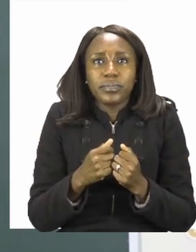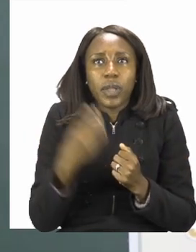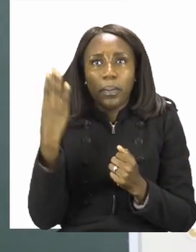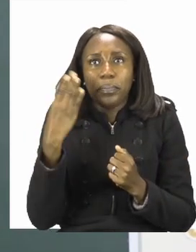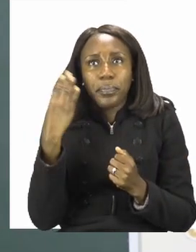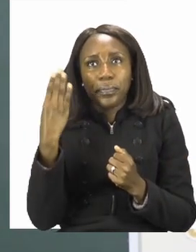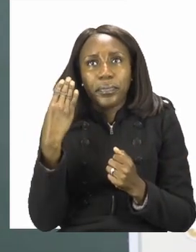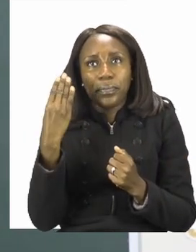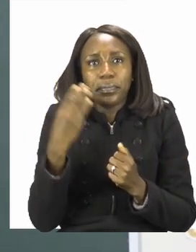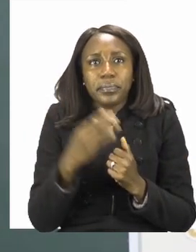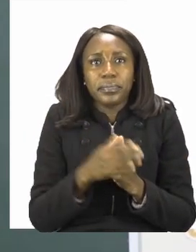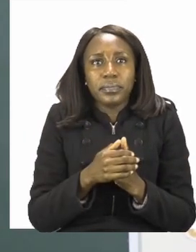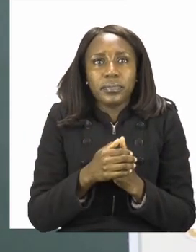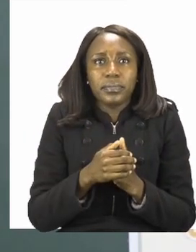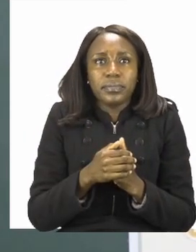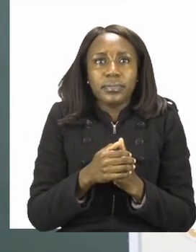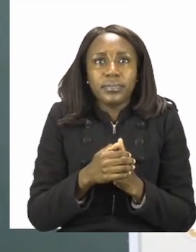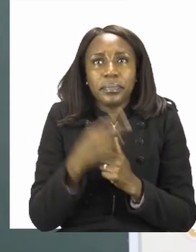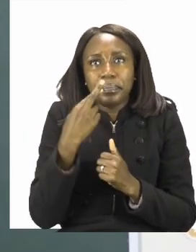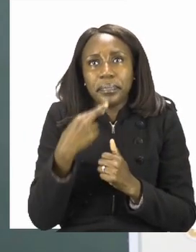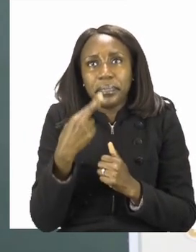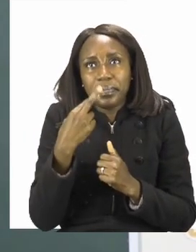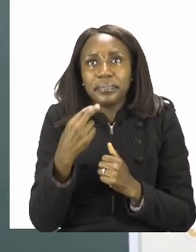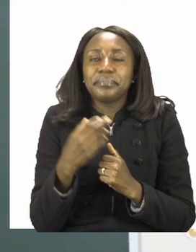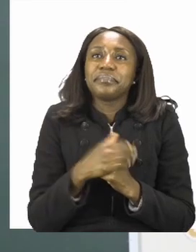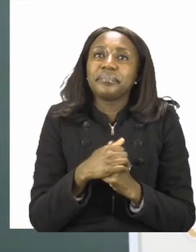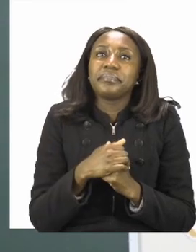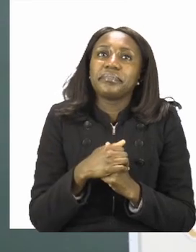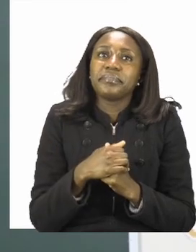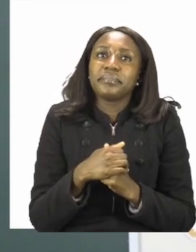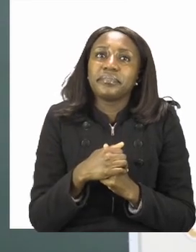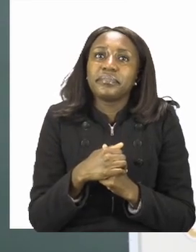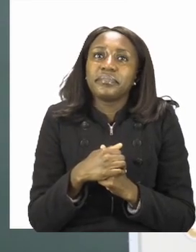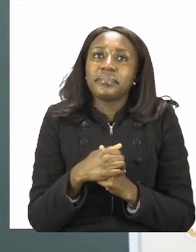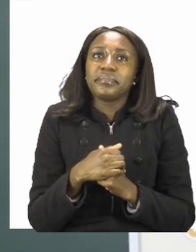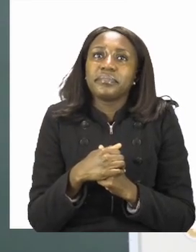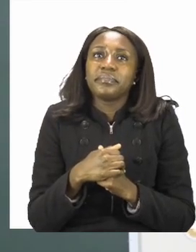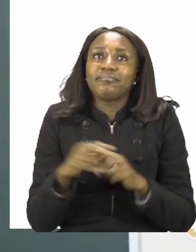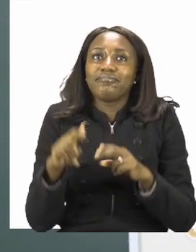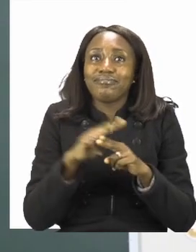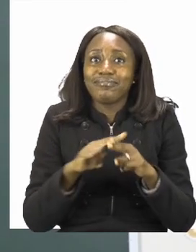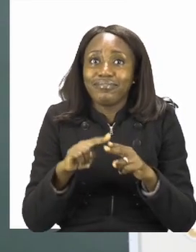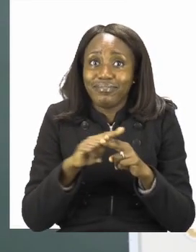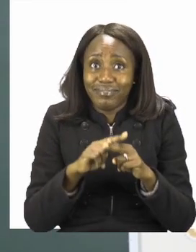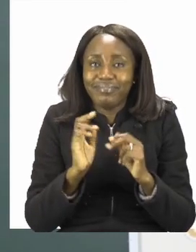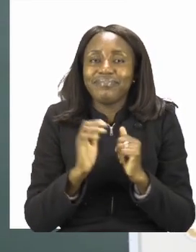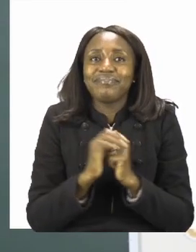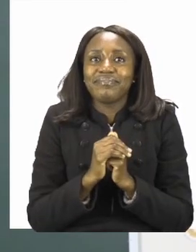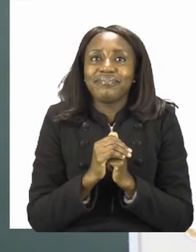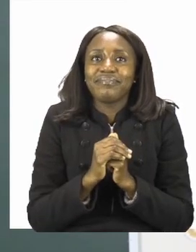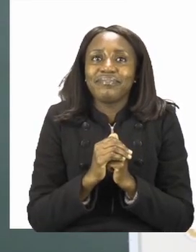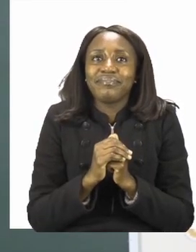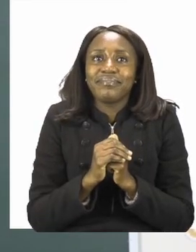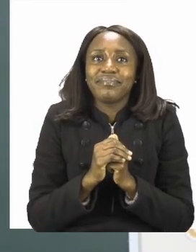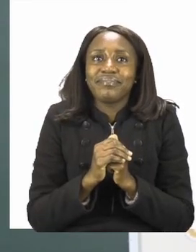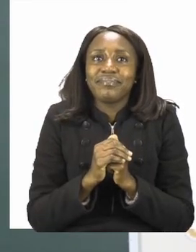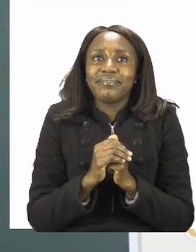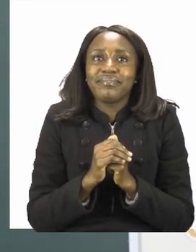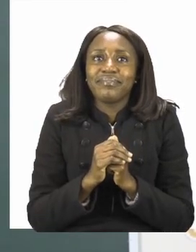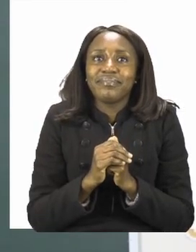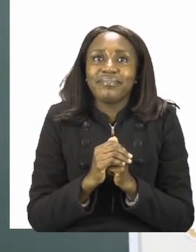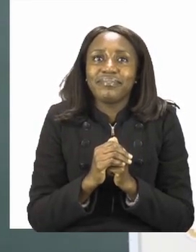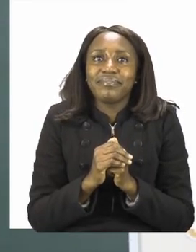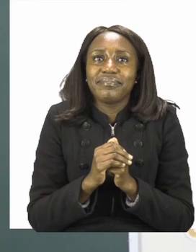blue, and red. And I'm going to use them to make patterns on our